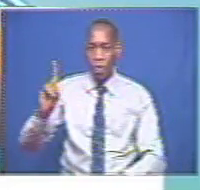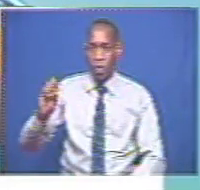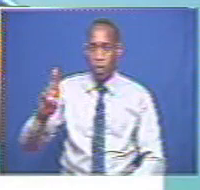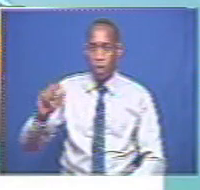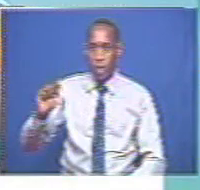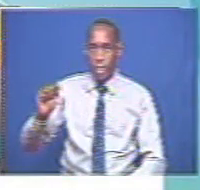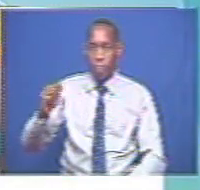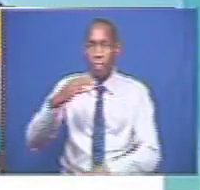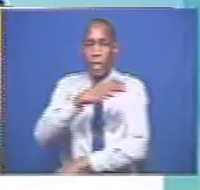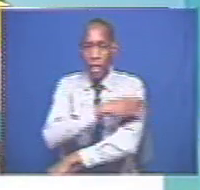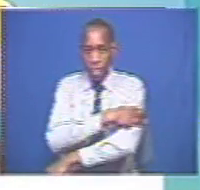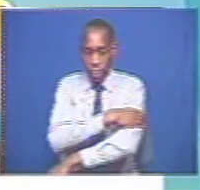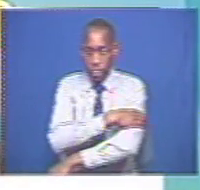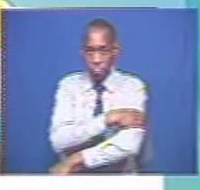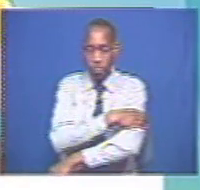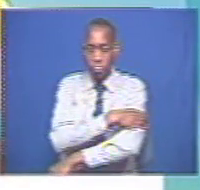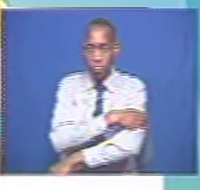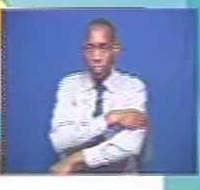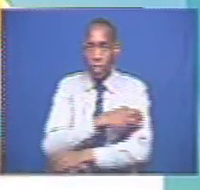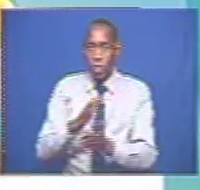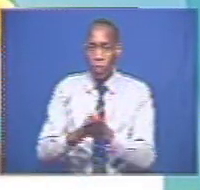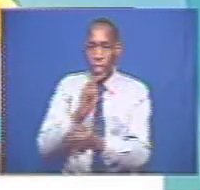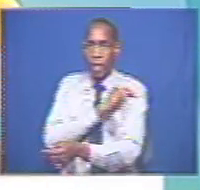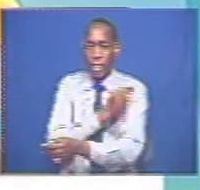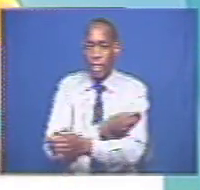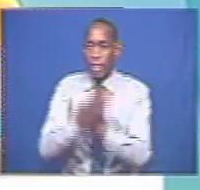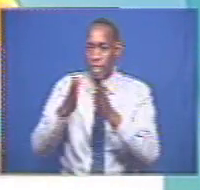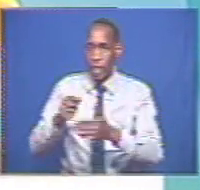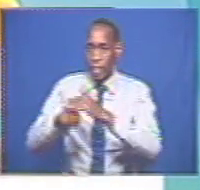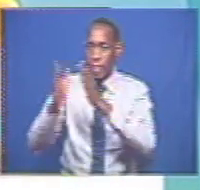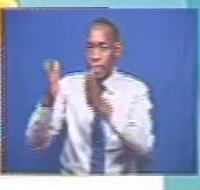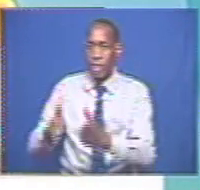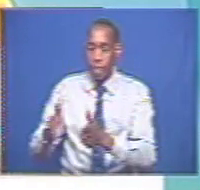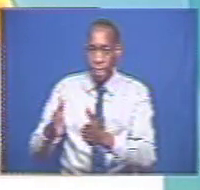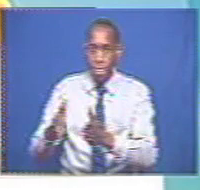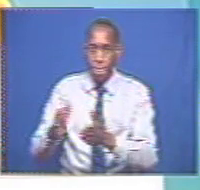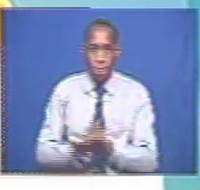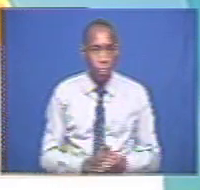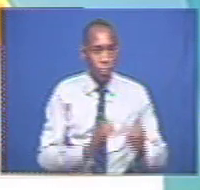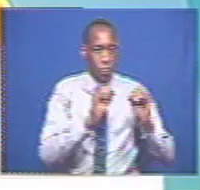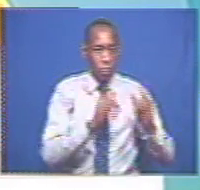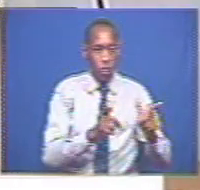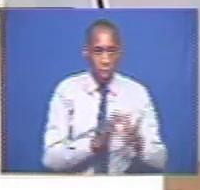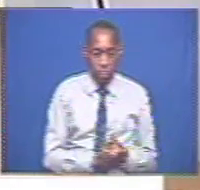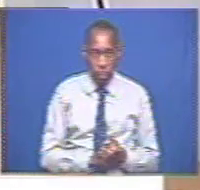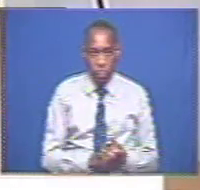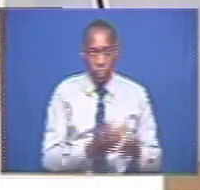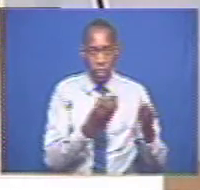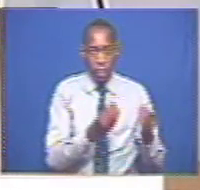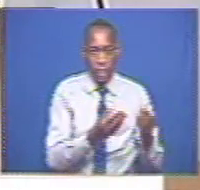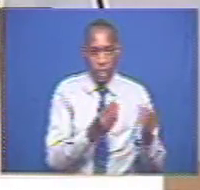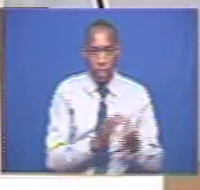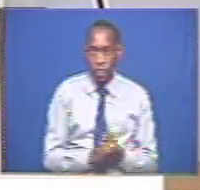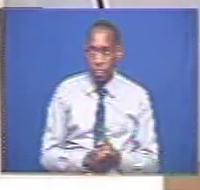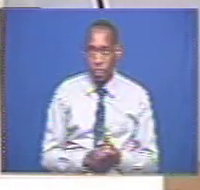to be the captain of the day, and the Nigerian hotshot, Alex Orochimaru. All right, very simple. Well, because